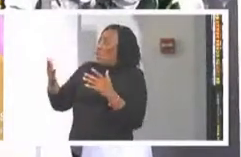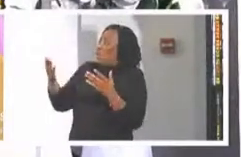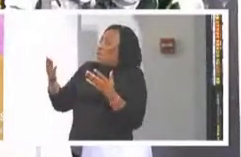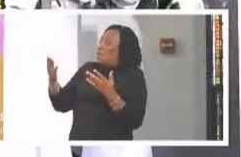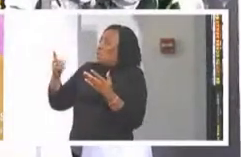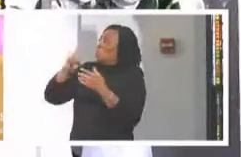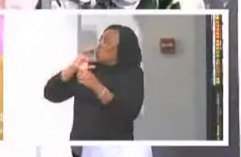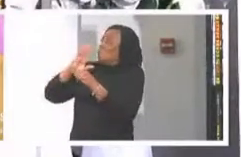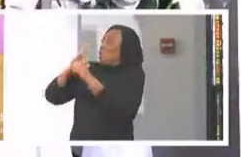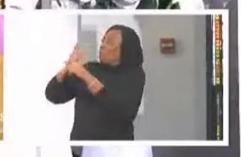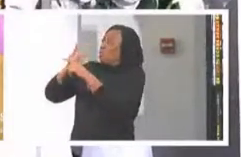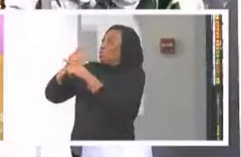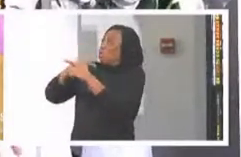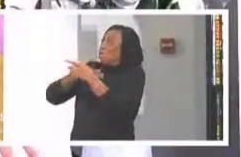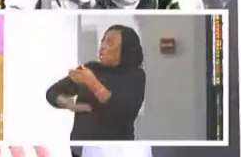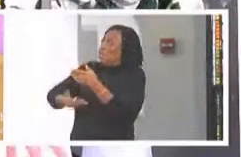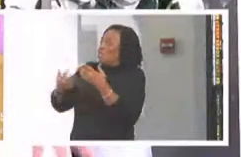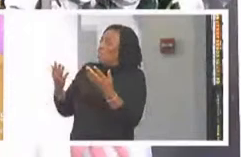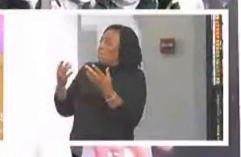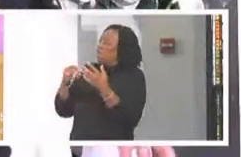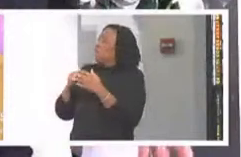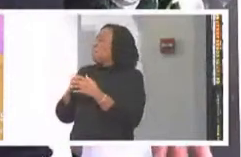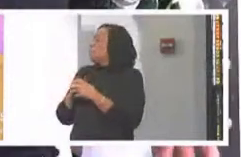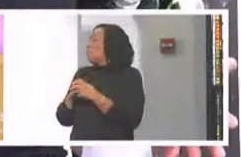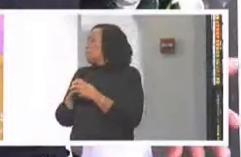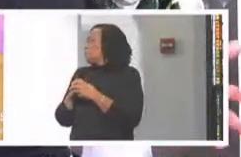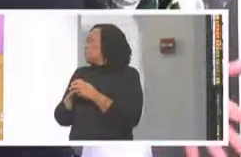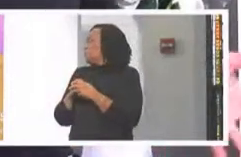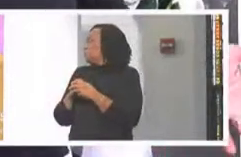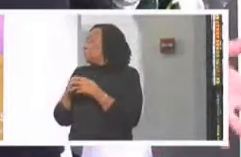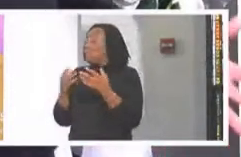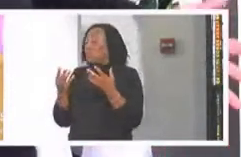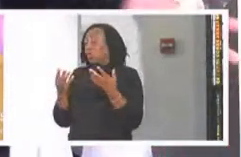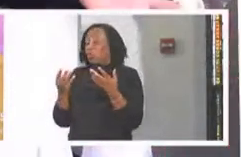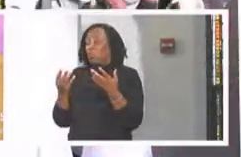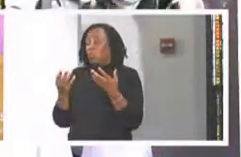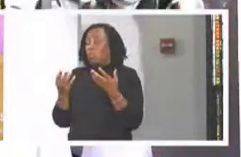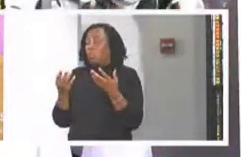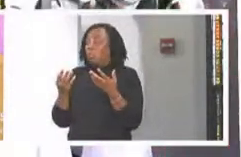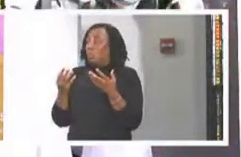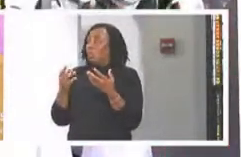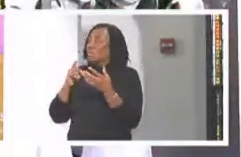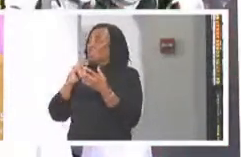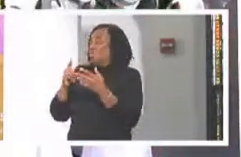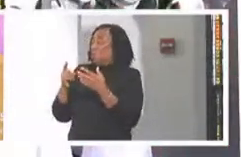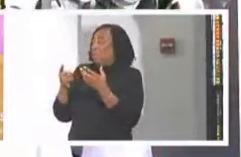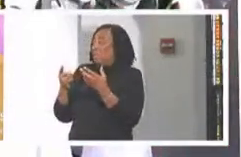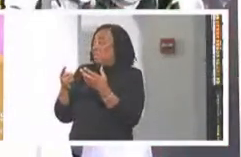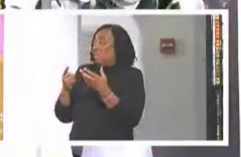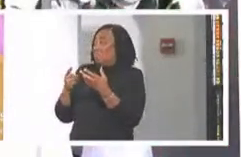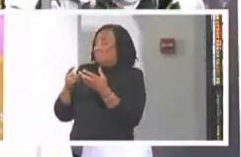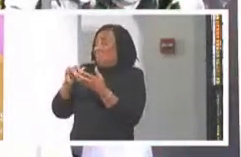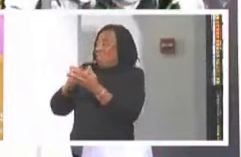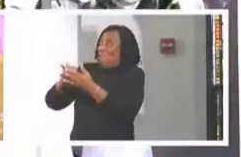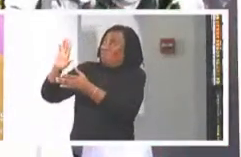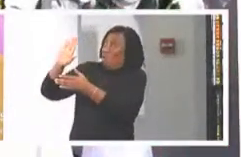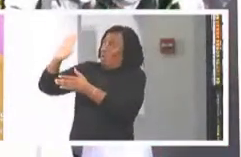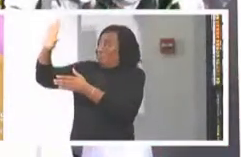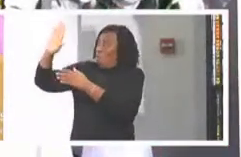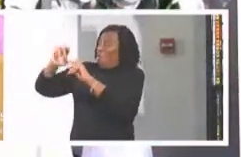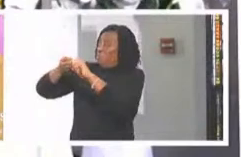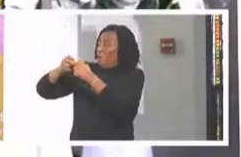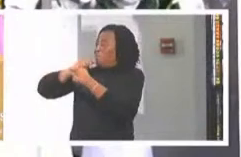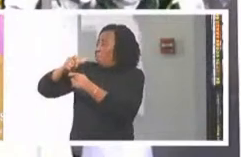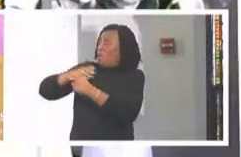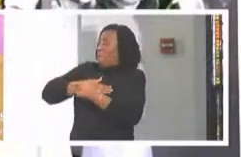You promised to take care of me. So, God, this is really your problem. It's your